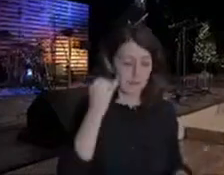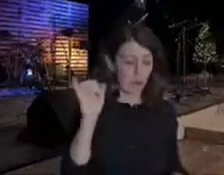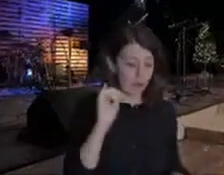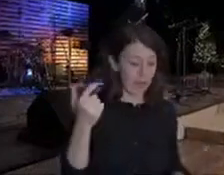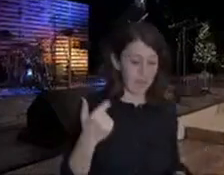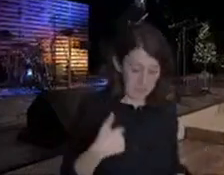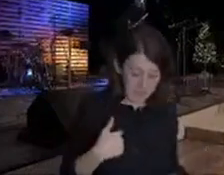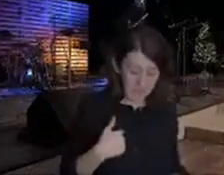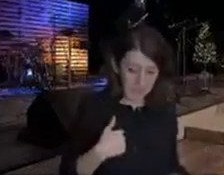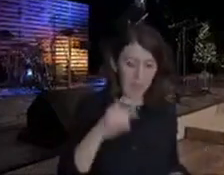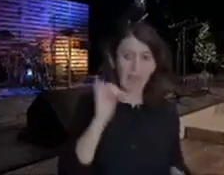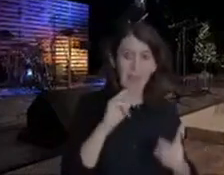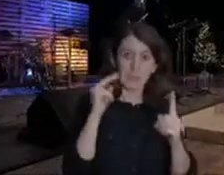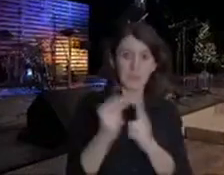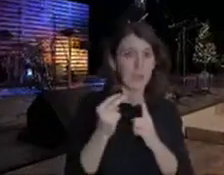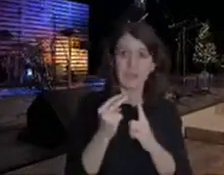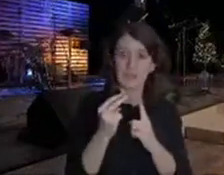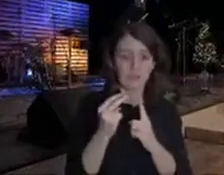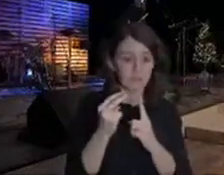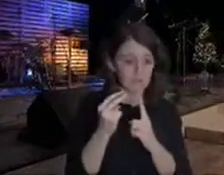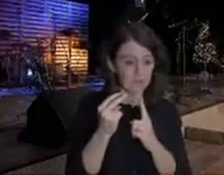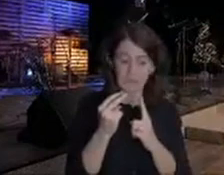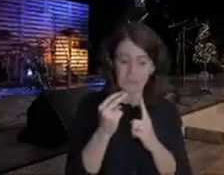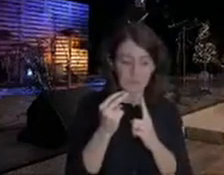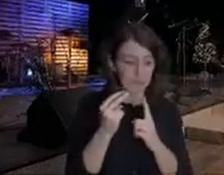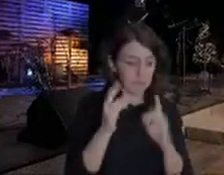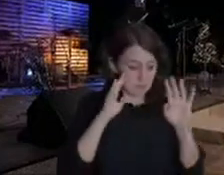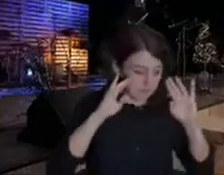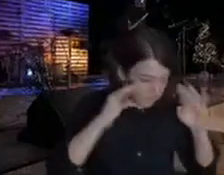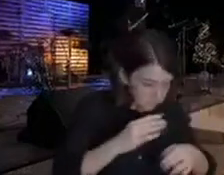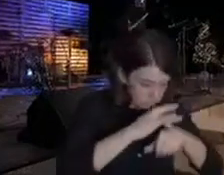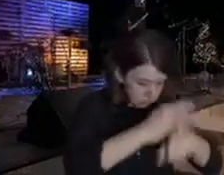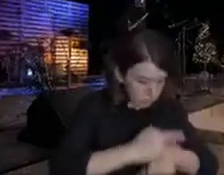like me, you've let this mindset take over at least one or two